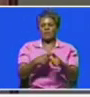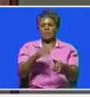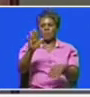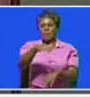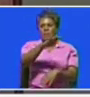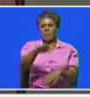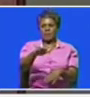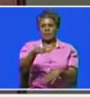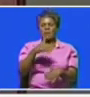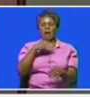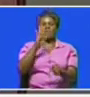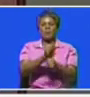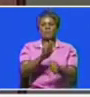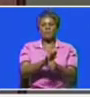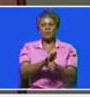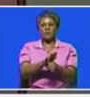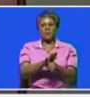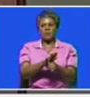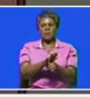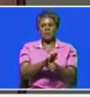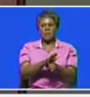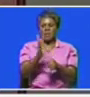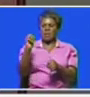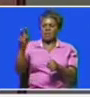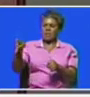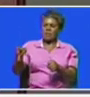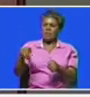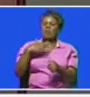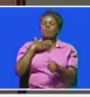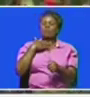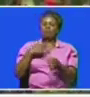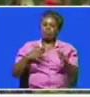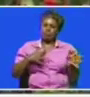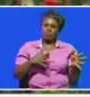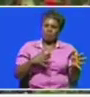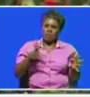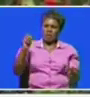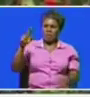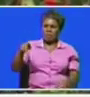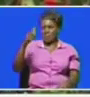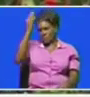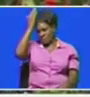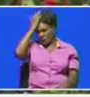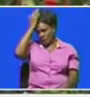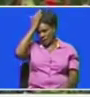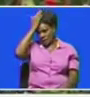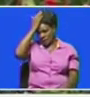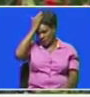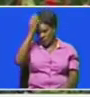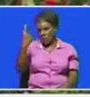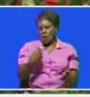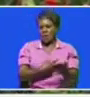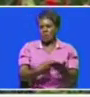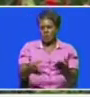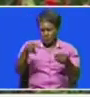going against them that all these MPs will troop to parliament. MPs will on Monday go on a 1-week